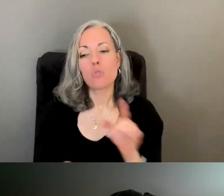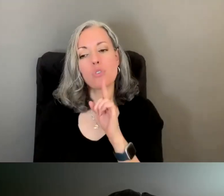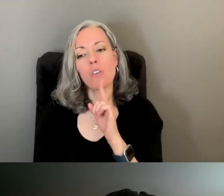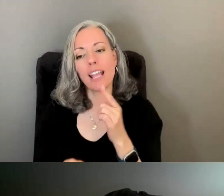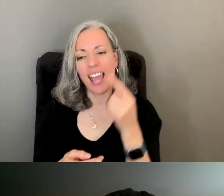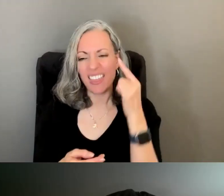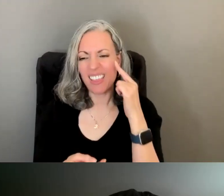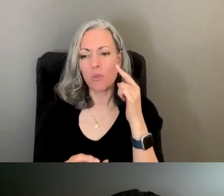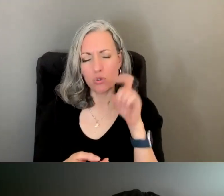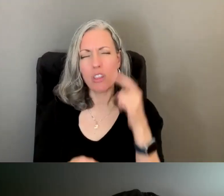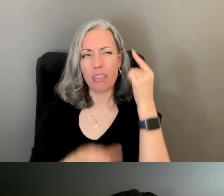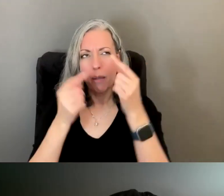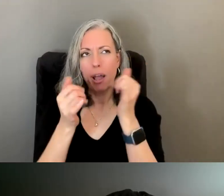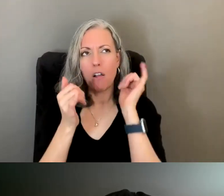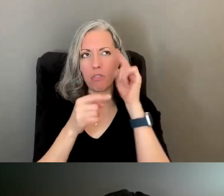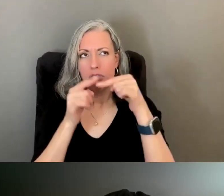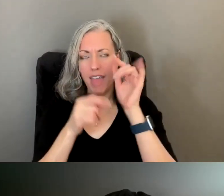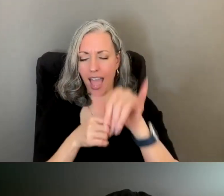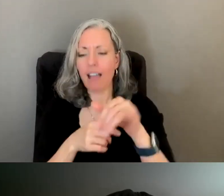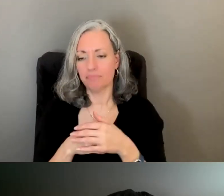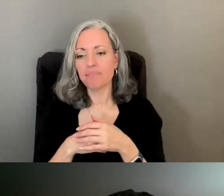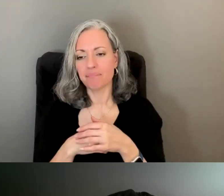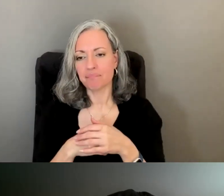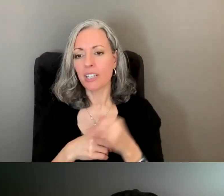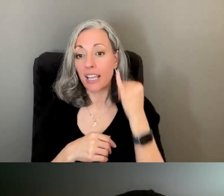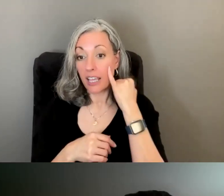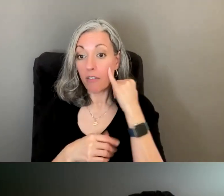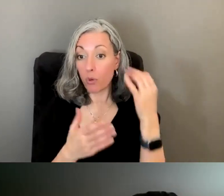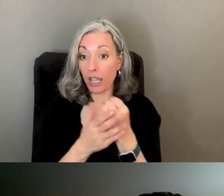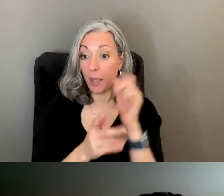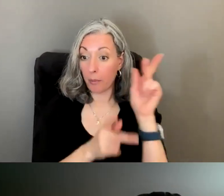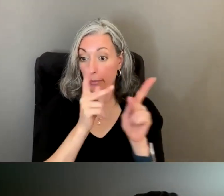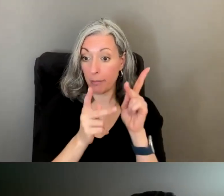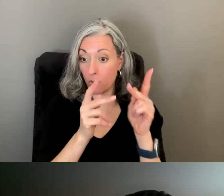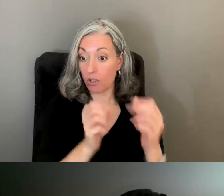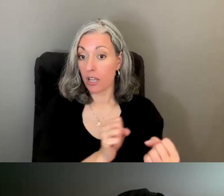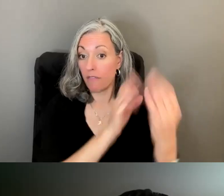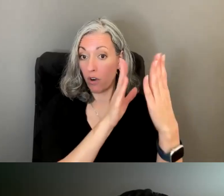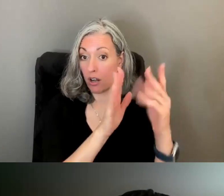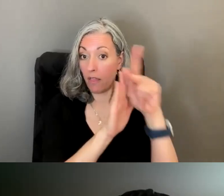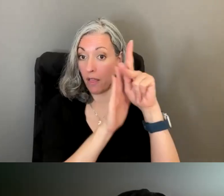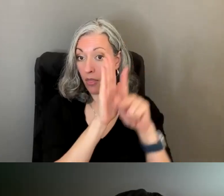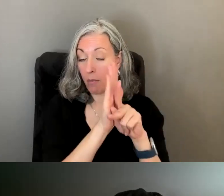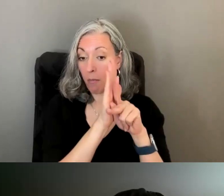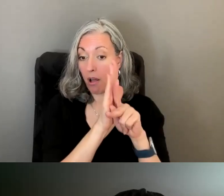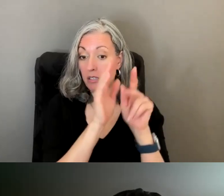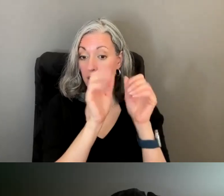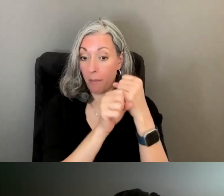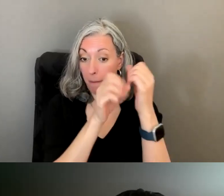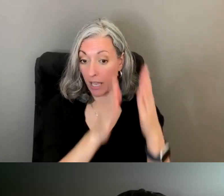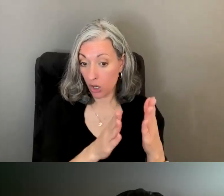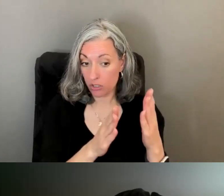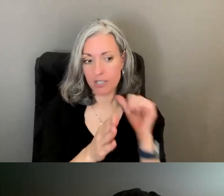think we should think about. And if we are going to get people up in front of the policymakers, it's not good to have them arguing over who's